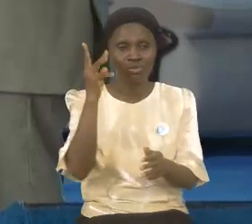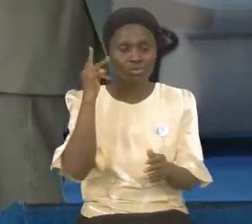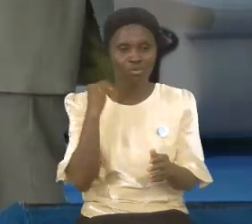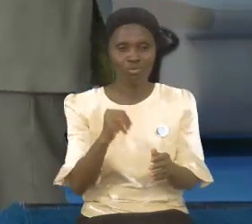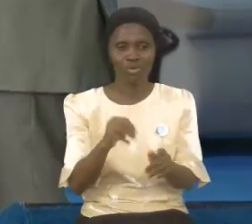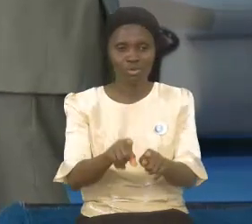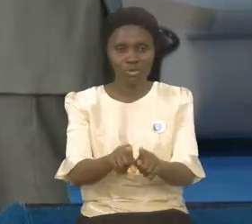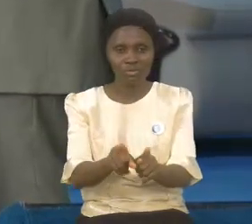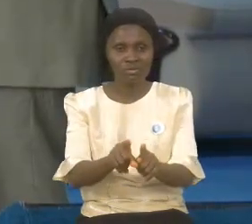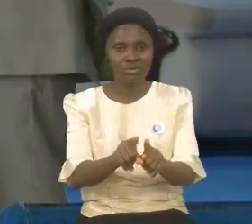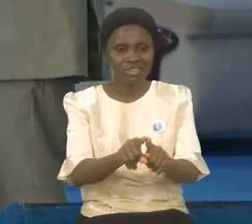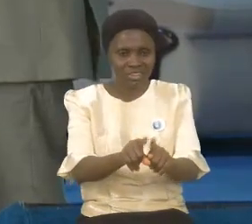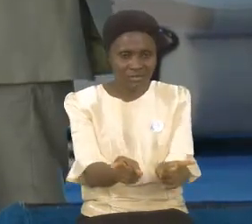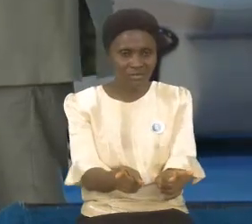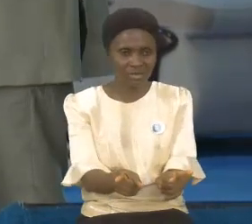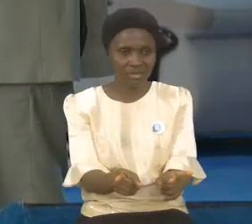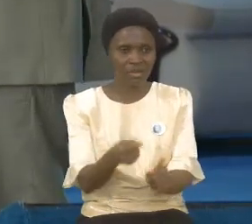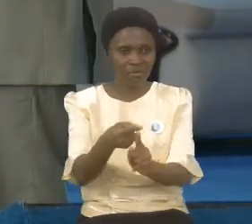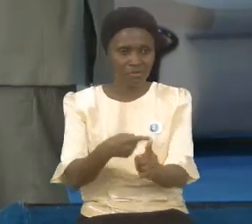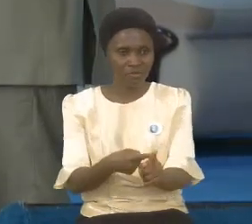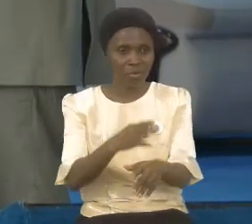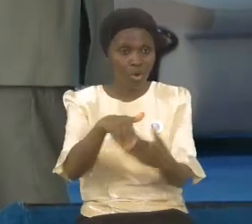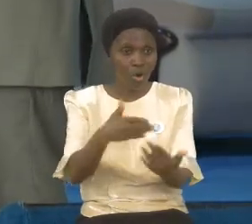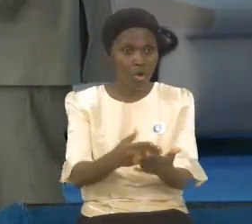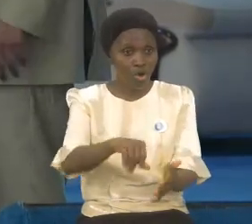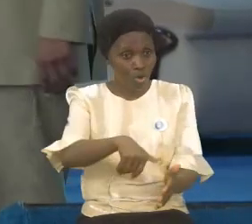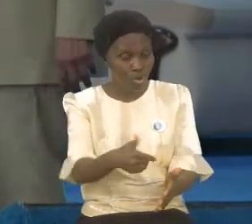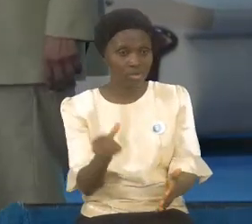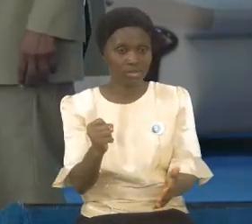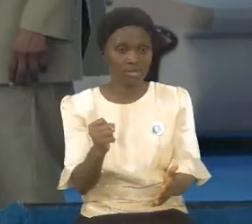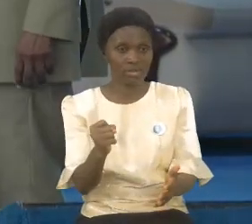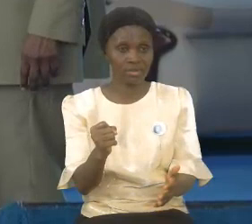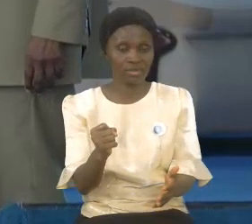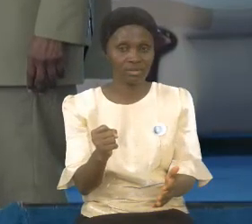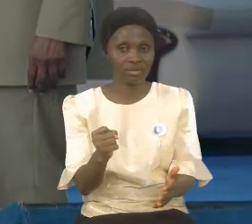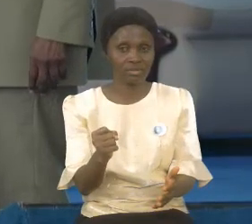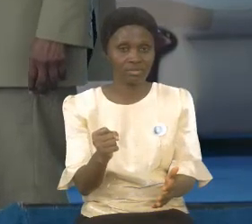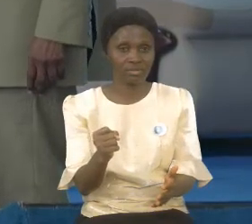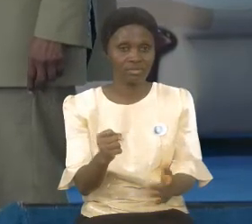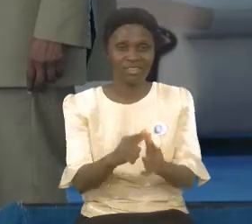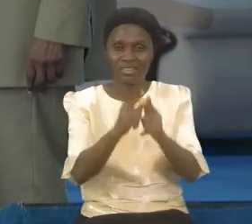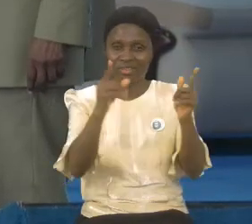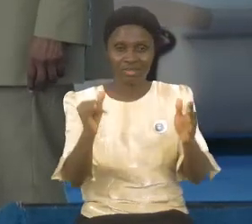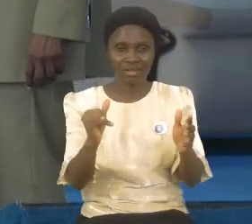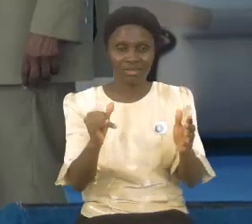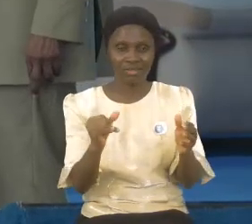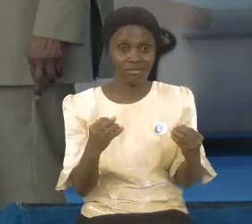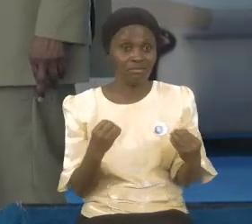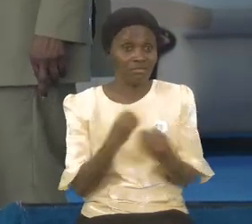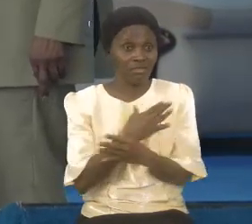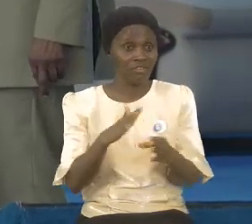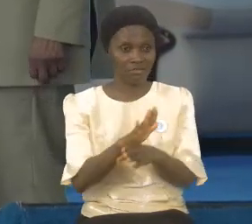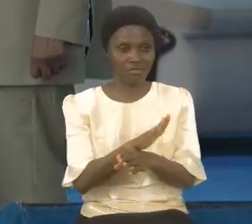diverse, different from all the others, exceeding dreadful,